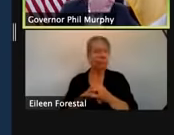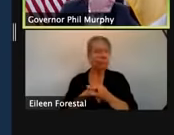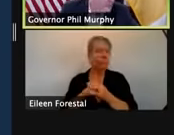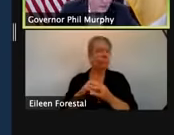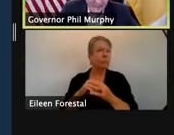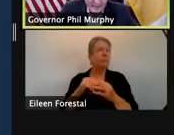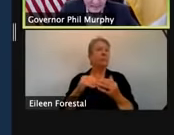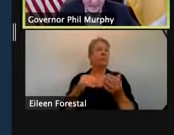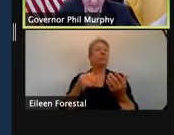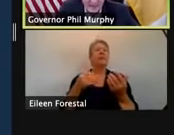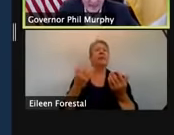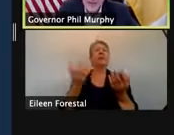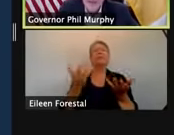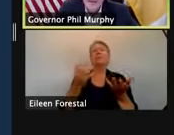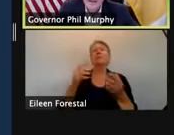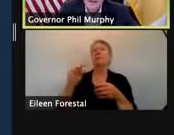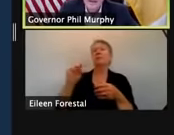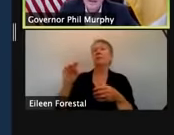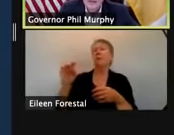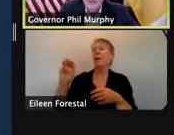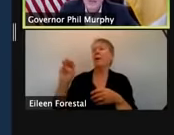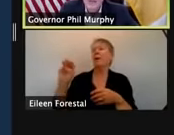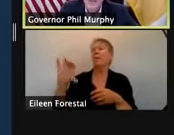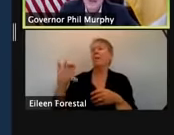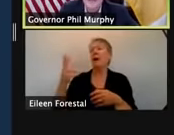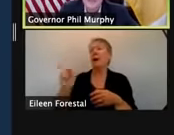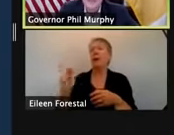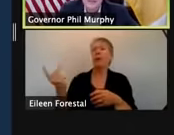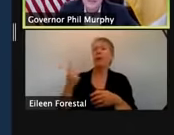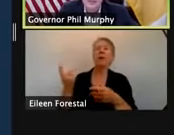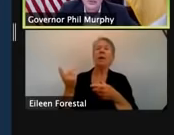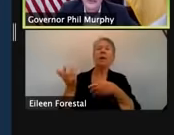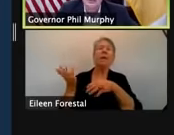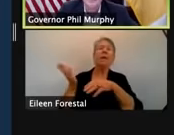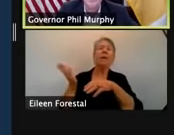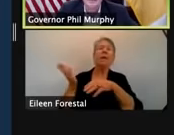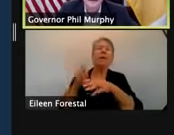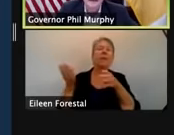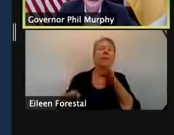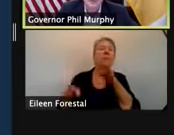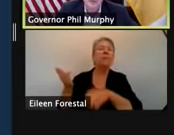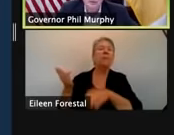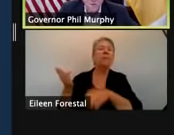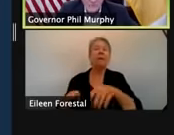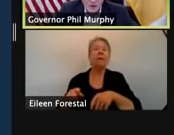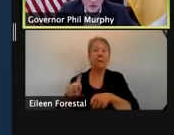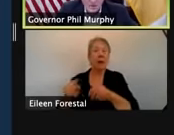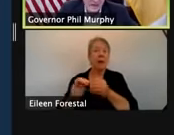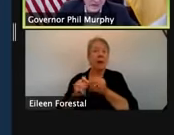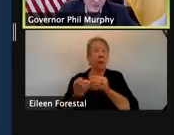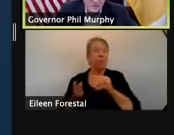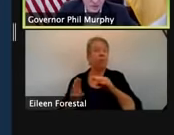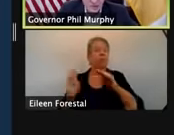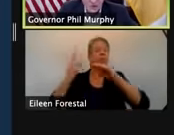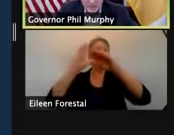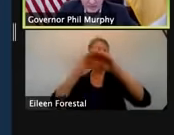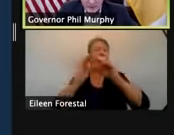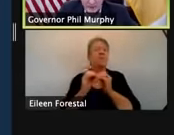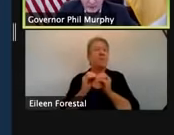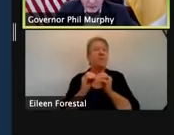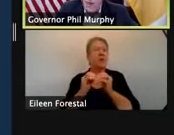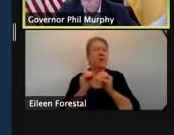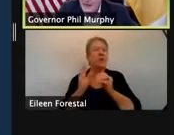that number will look like at the end of the day, but it is safe to say that this election will be an all-time record